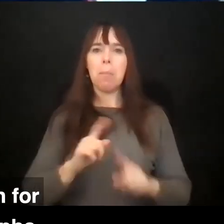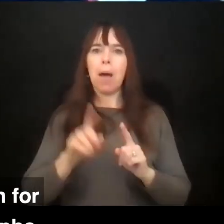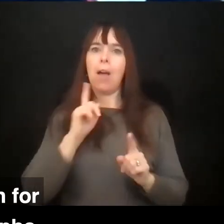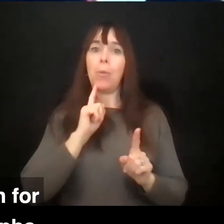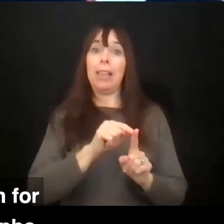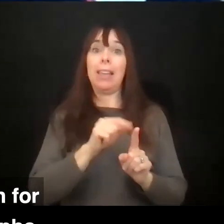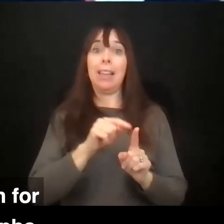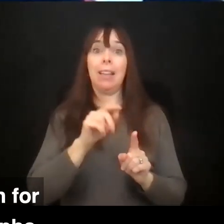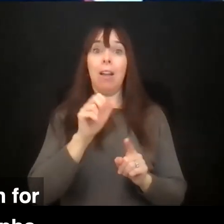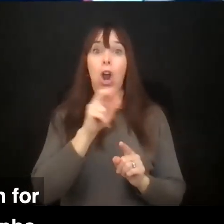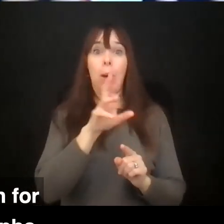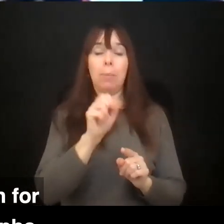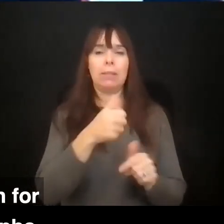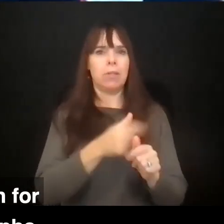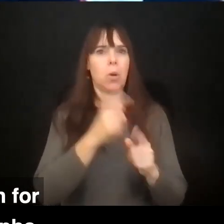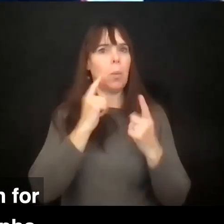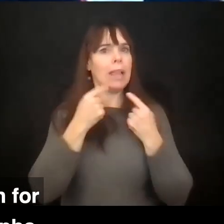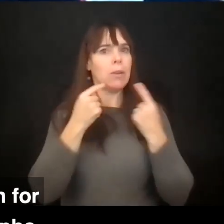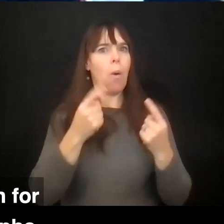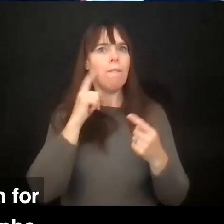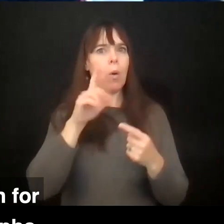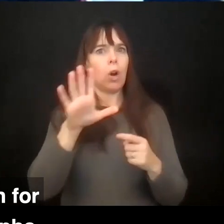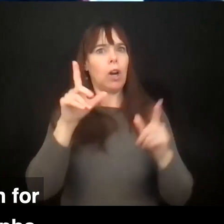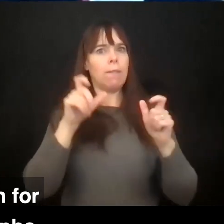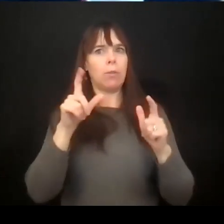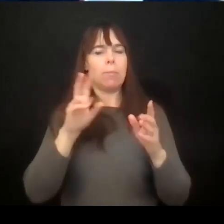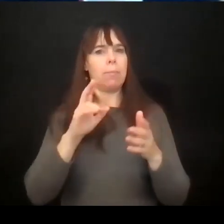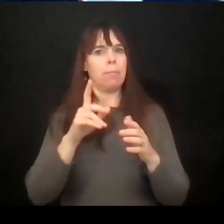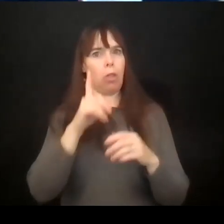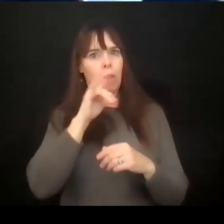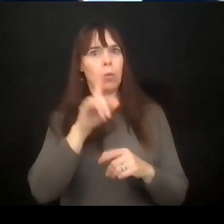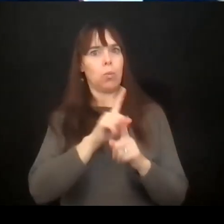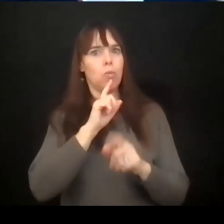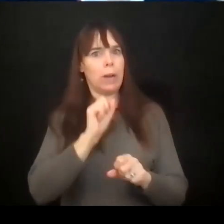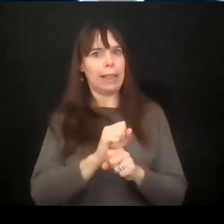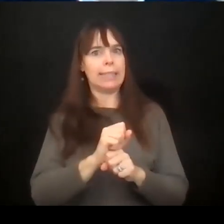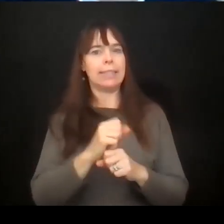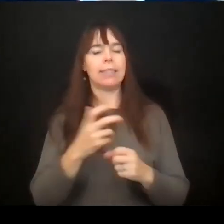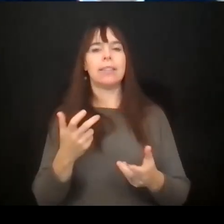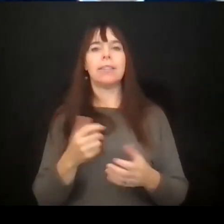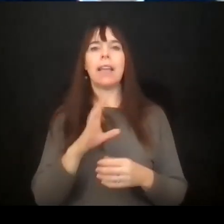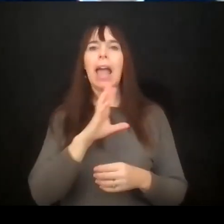for her realistic photographs and her,